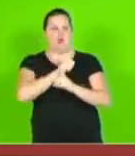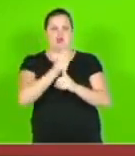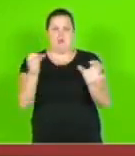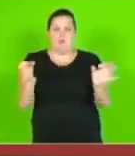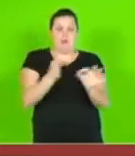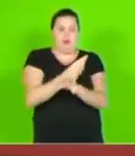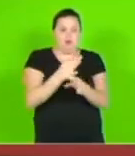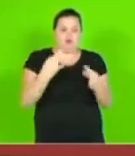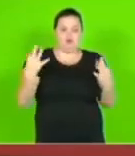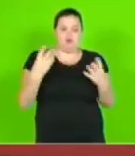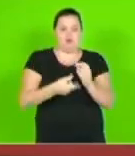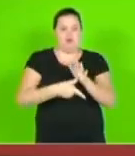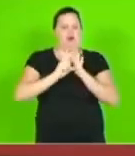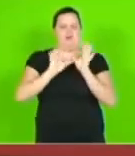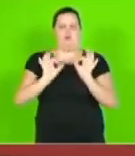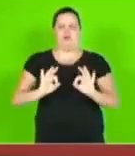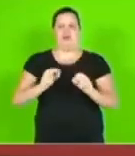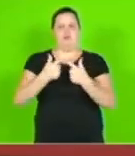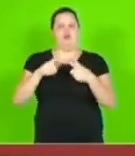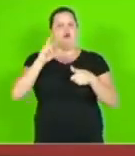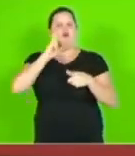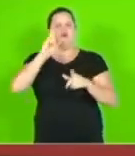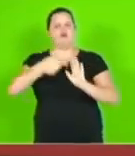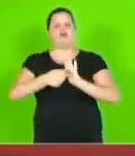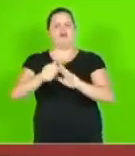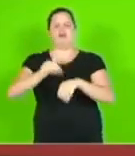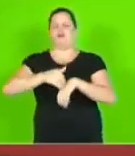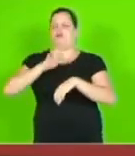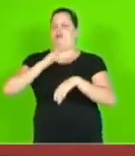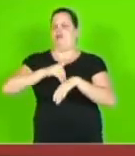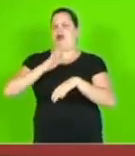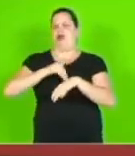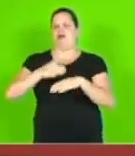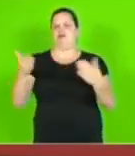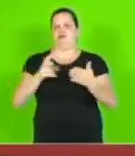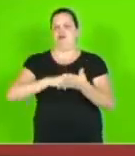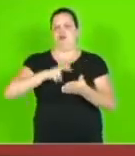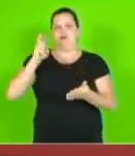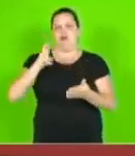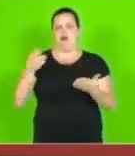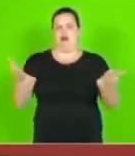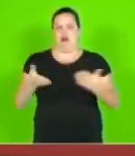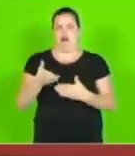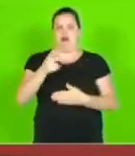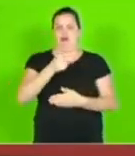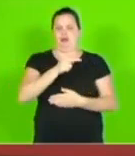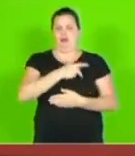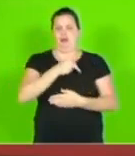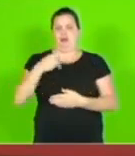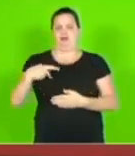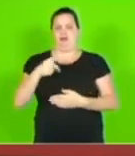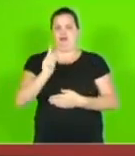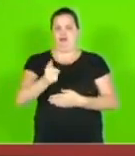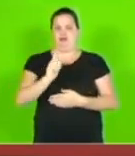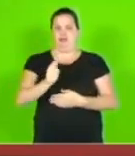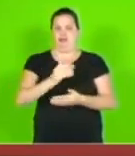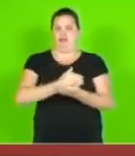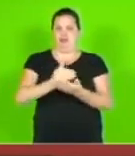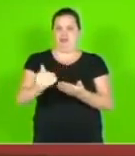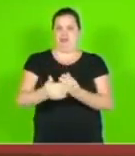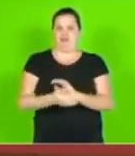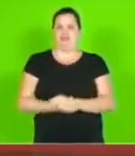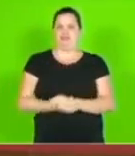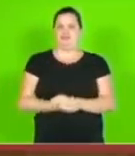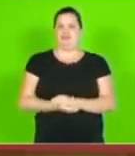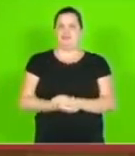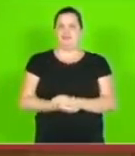that. And we know that the Lord has a lot more to offer to us and to teach us. So now we're going to have